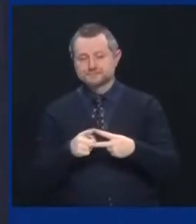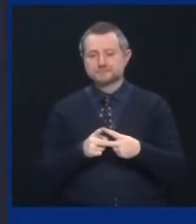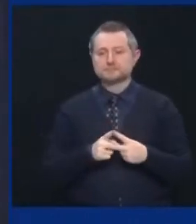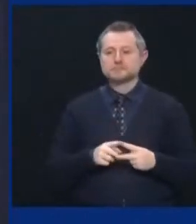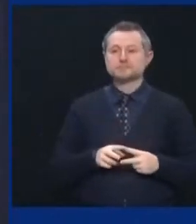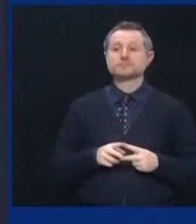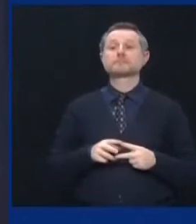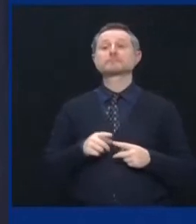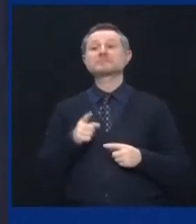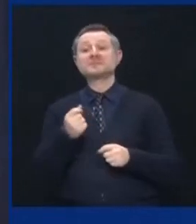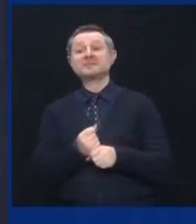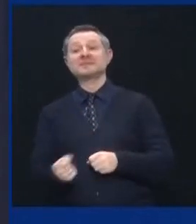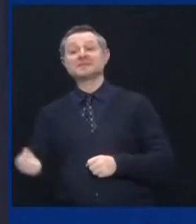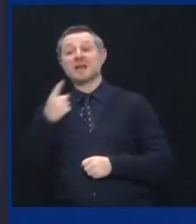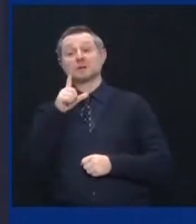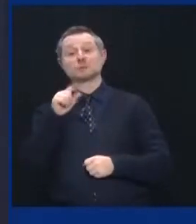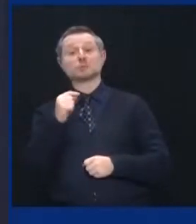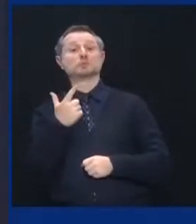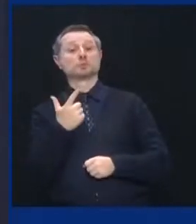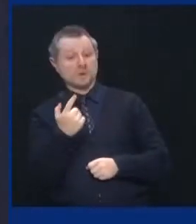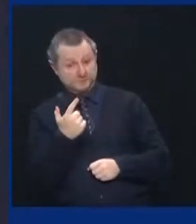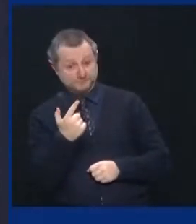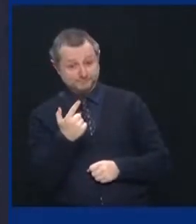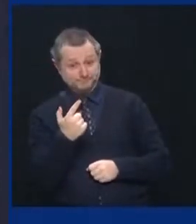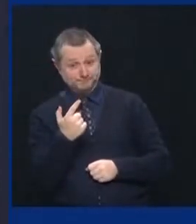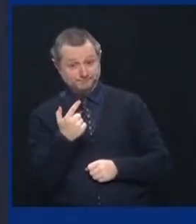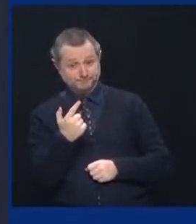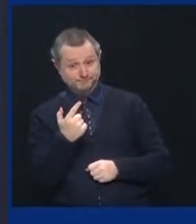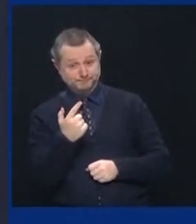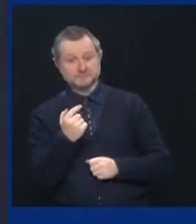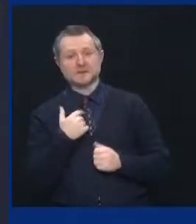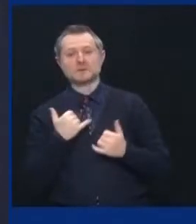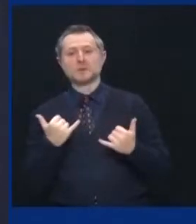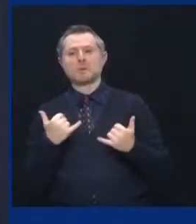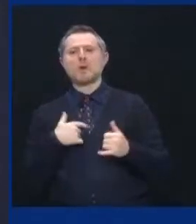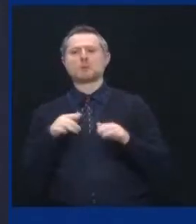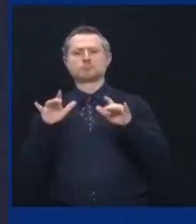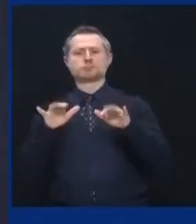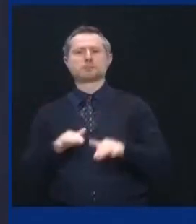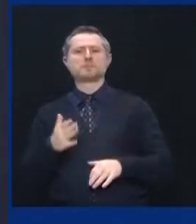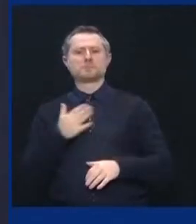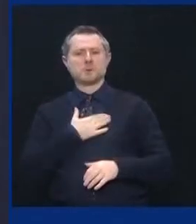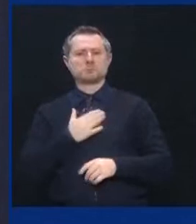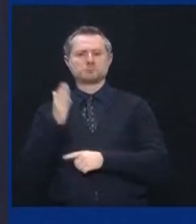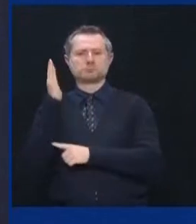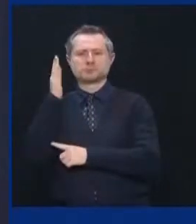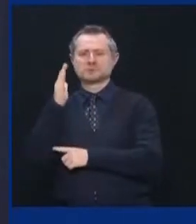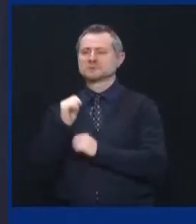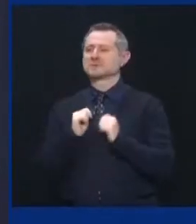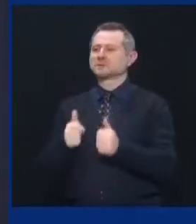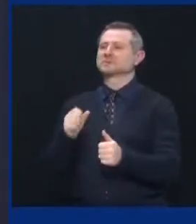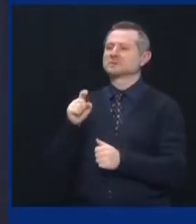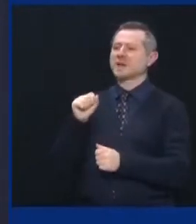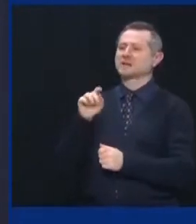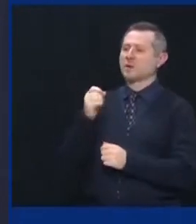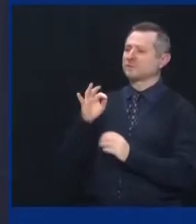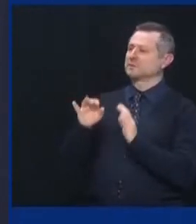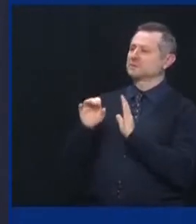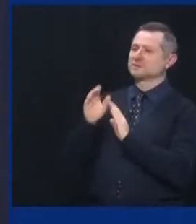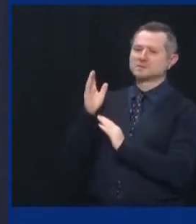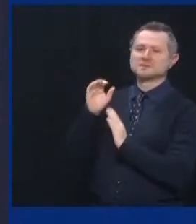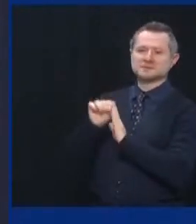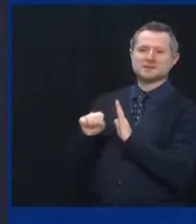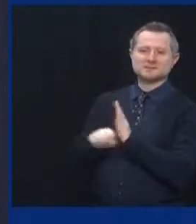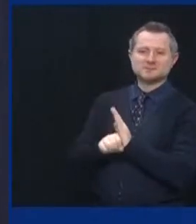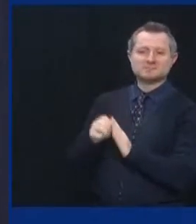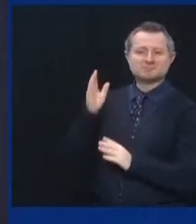2021, and I'm starting to work on the state of the state, and this year I'm chairman of the National Governors Association. I'm